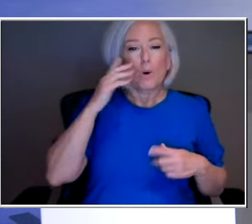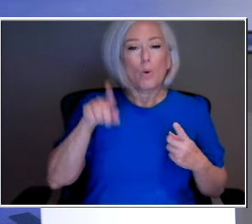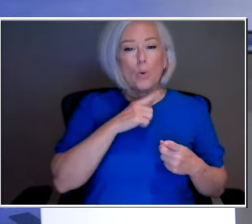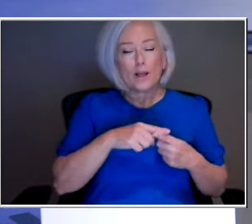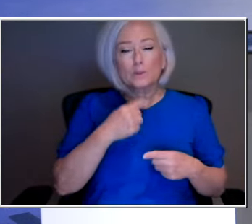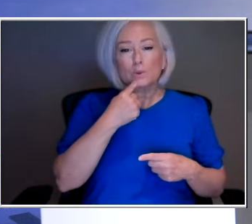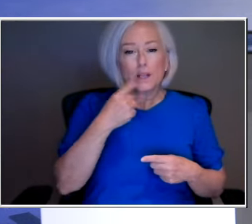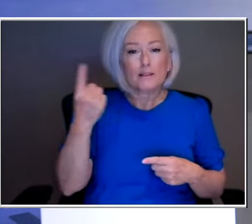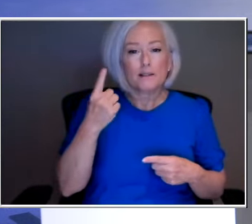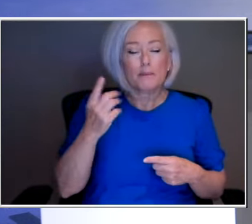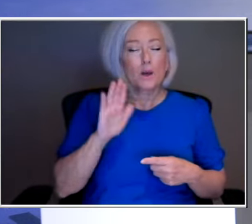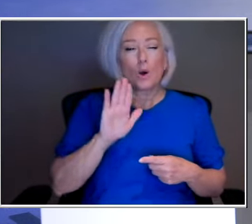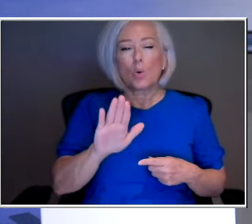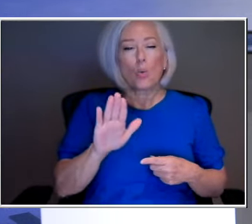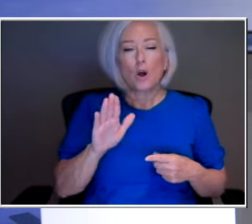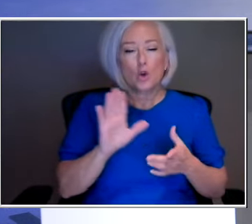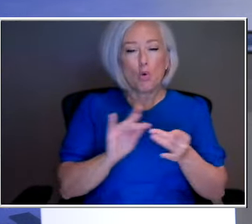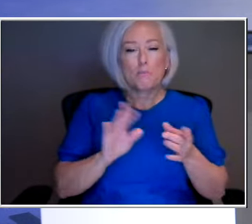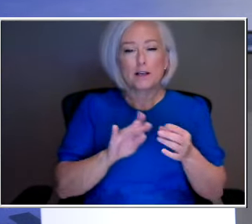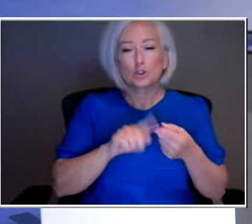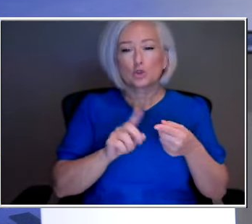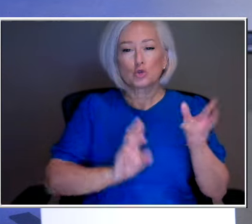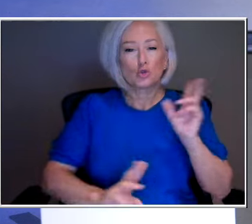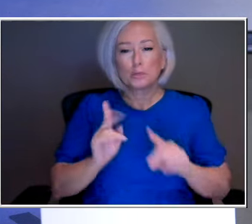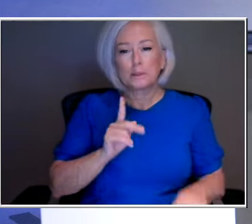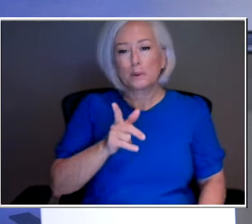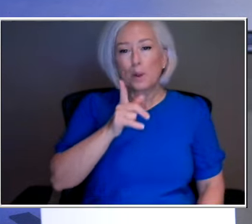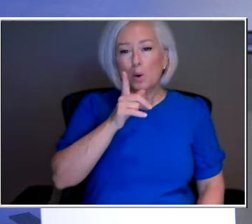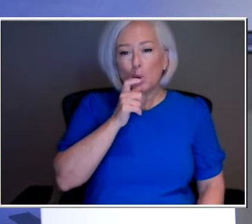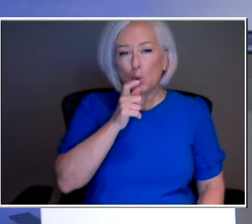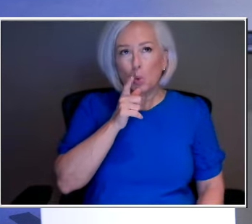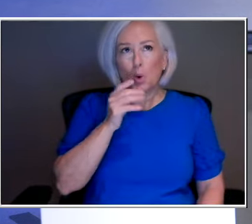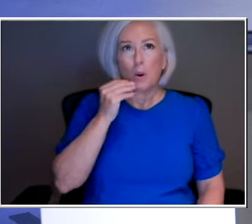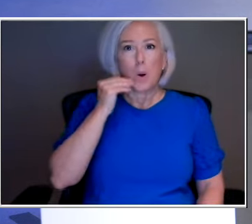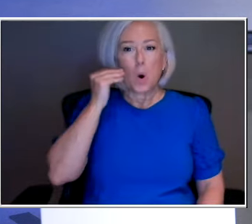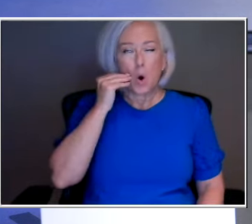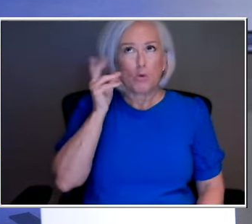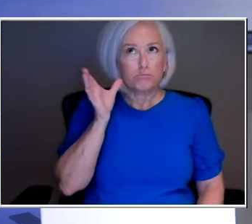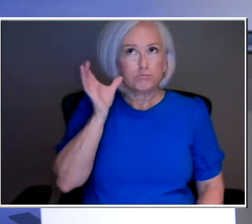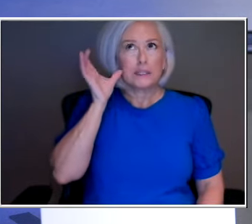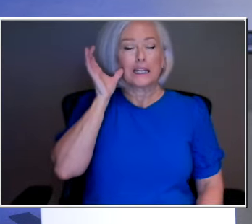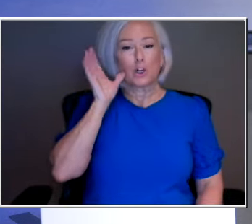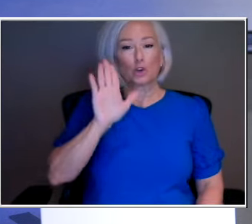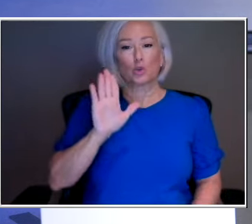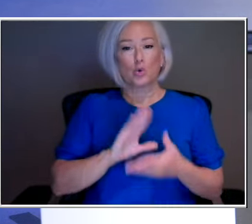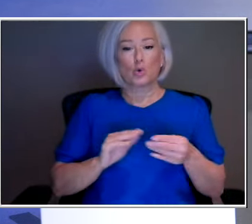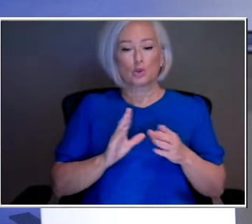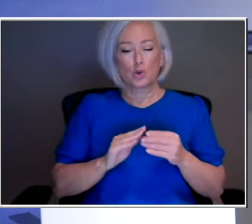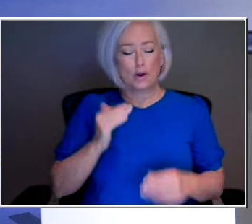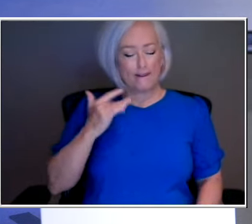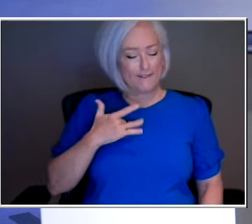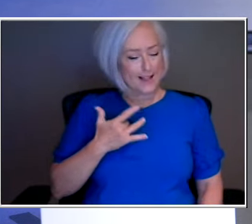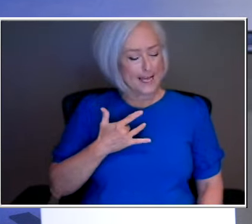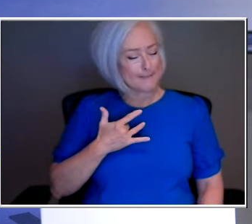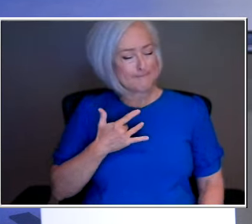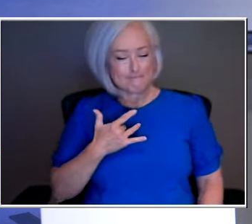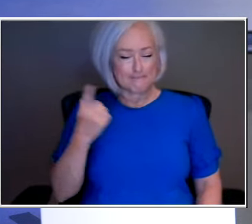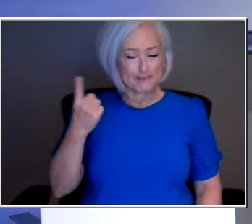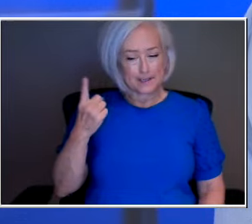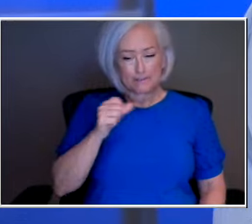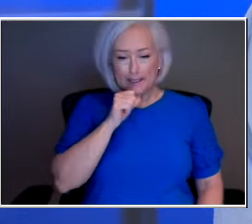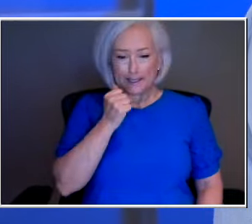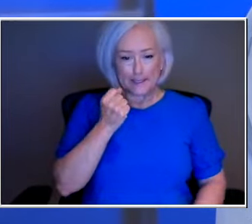your message to people who are at home listening and may know something just isn't right? Oh, well, I